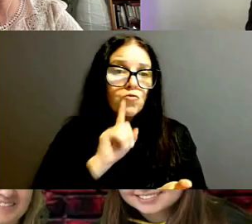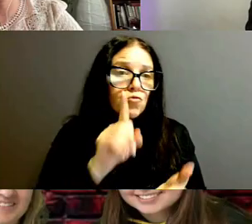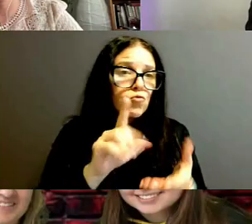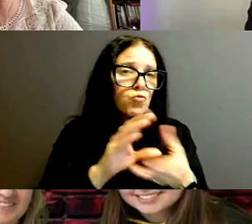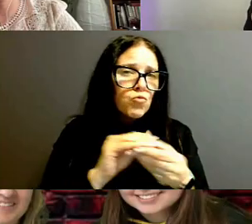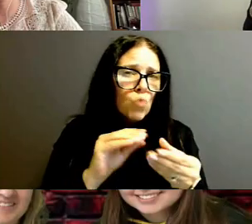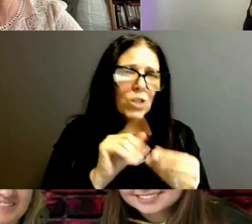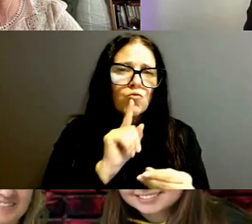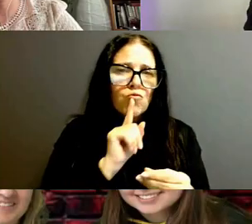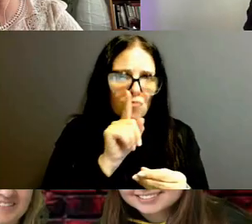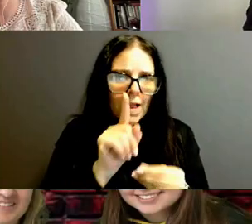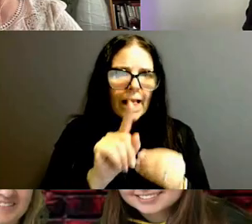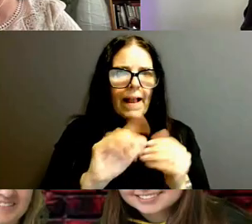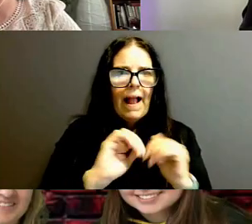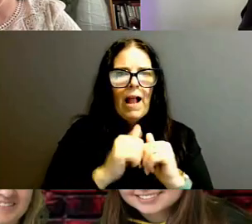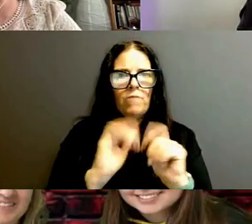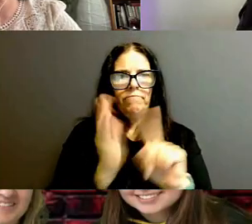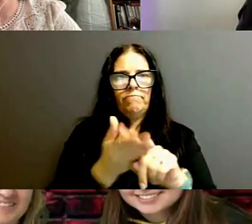using a name,